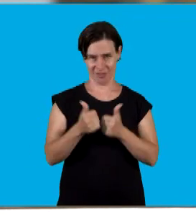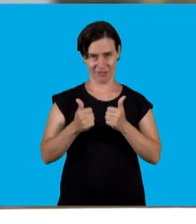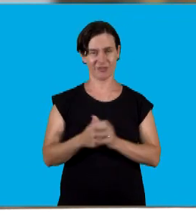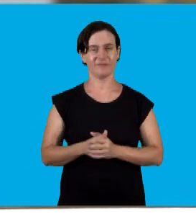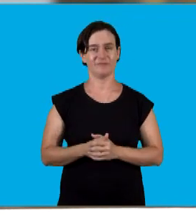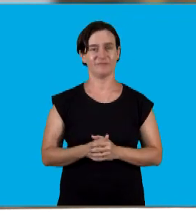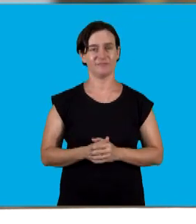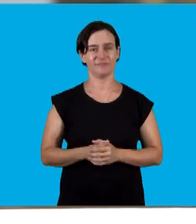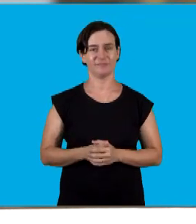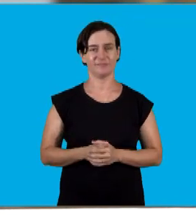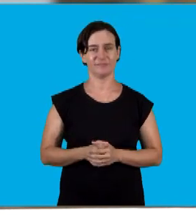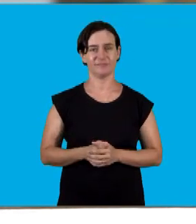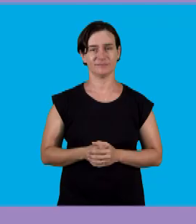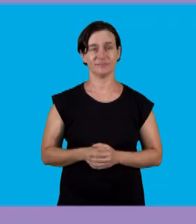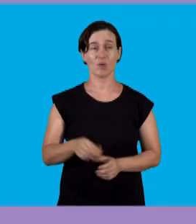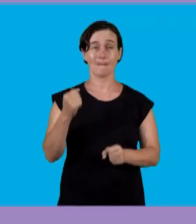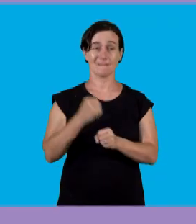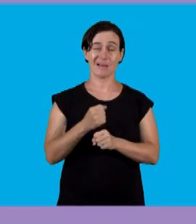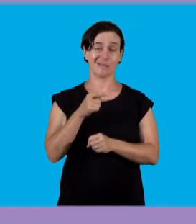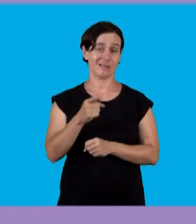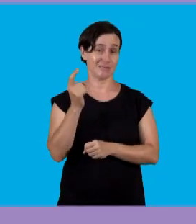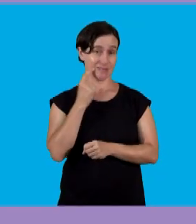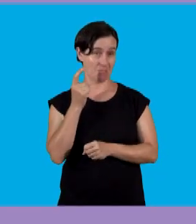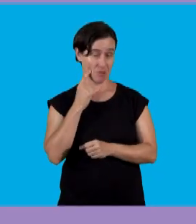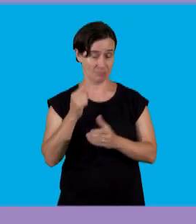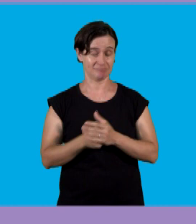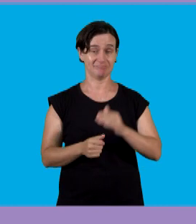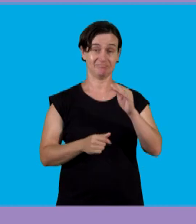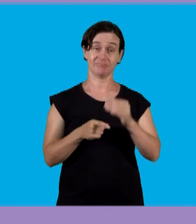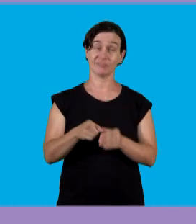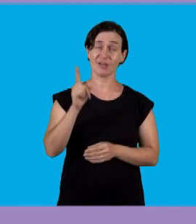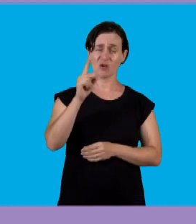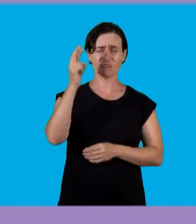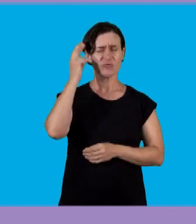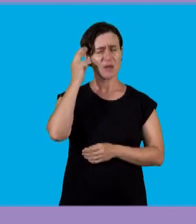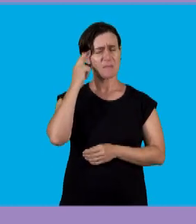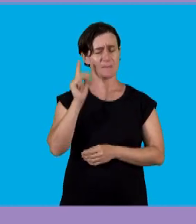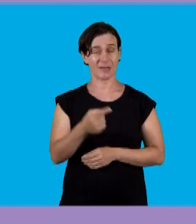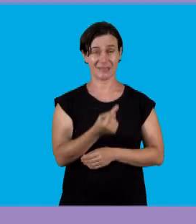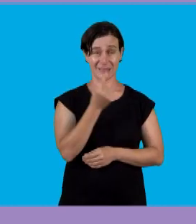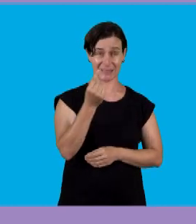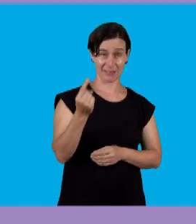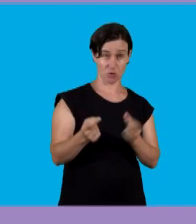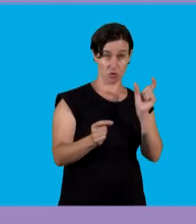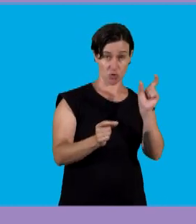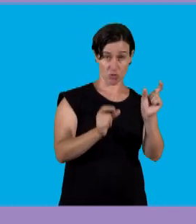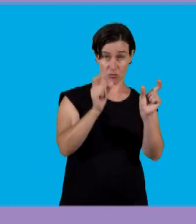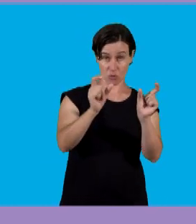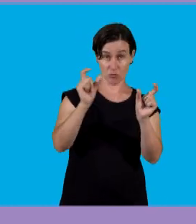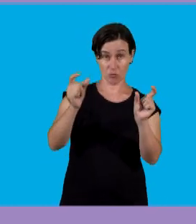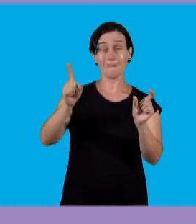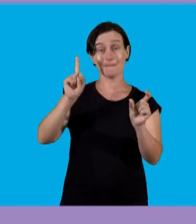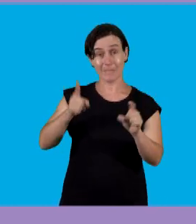challenge. Now, simplify the following. Remember, each term in the trinomial